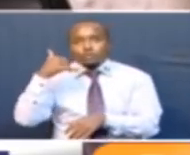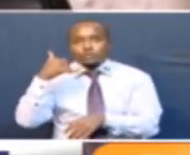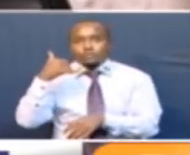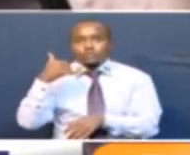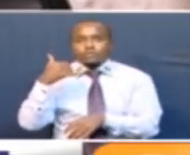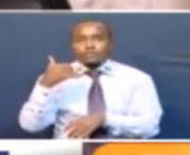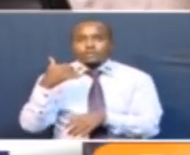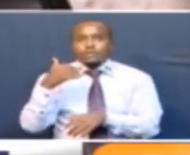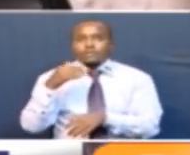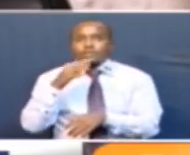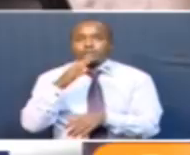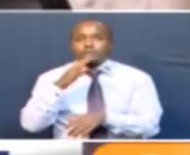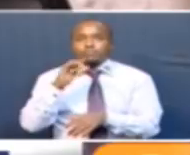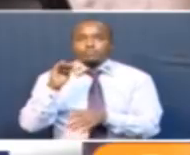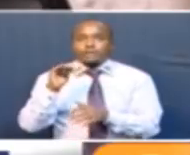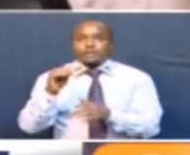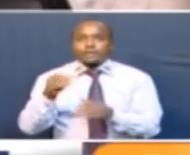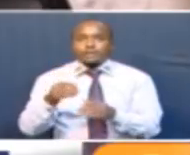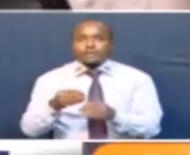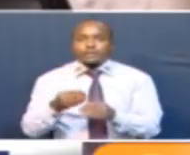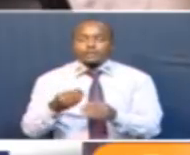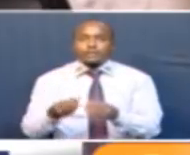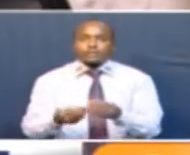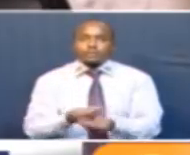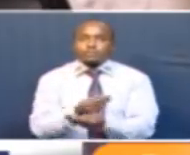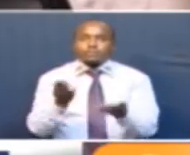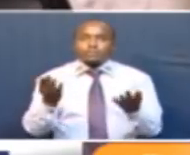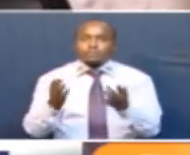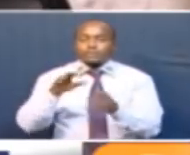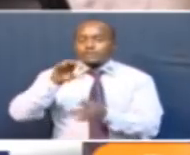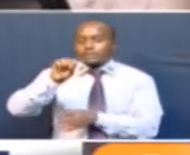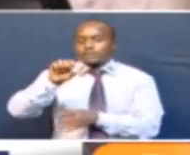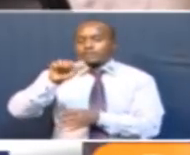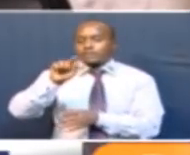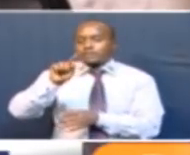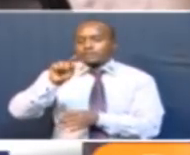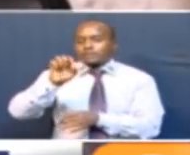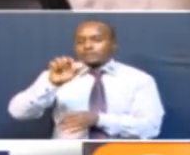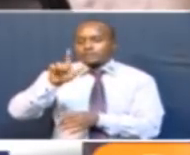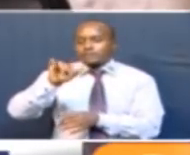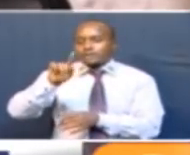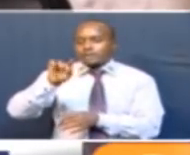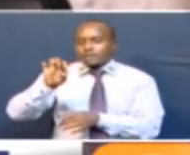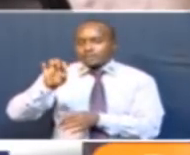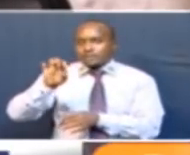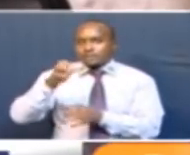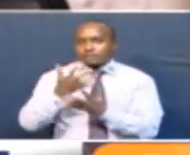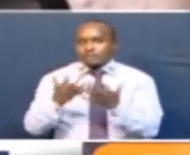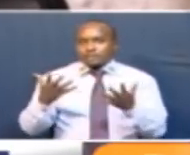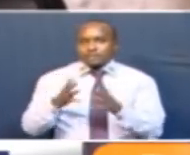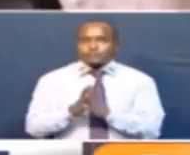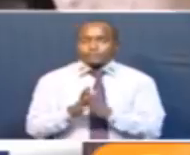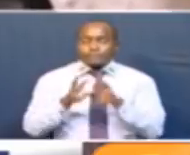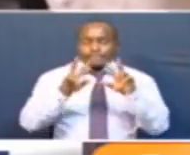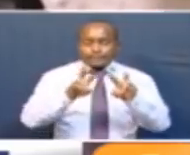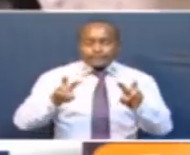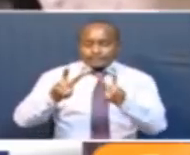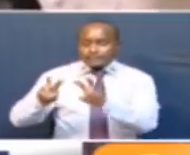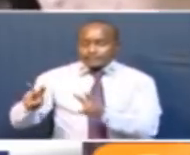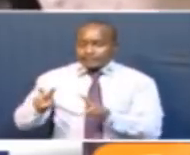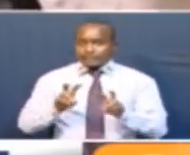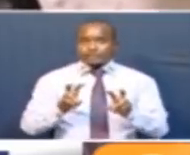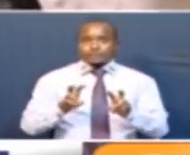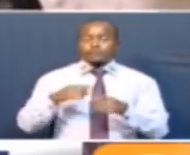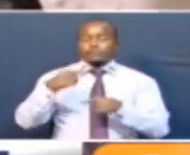while also deploying essential satellite facilities. The ground search by the mountain rescue team